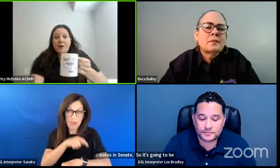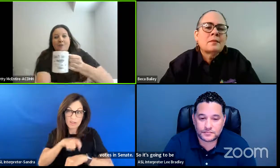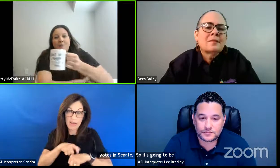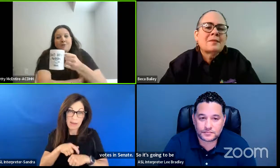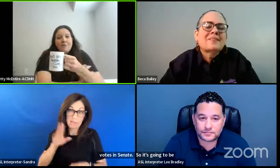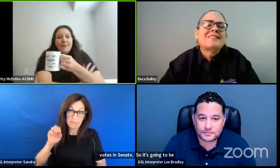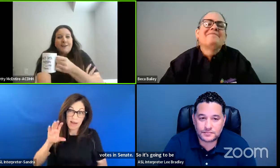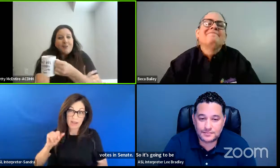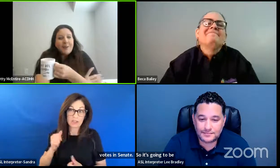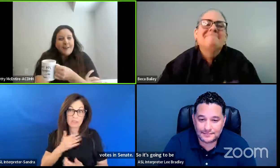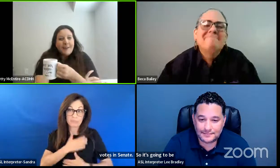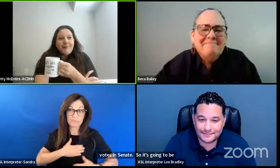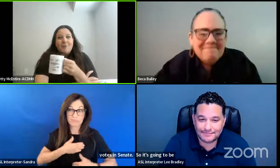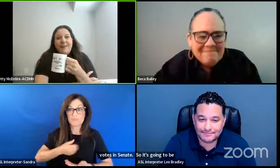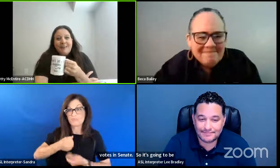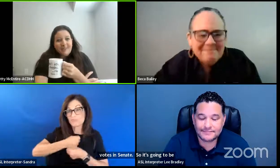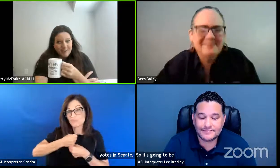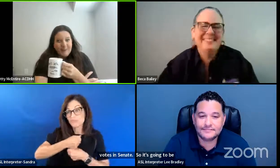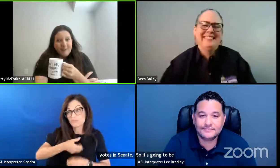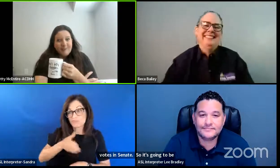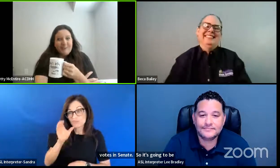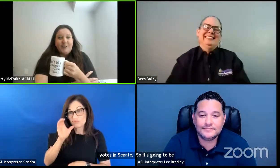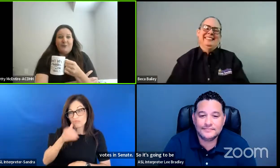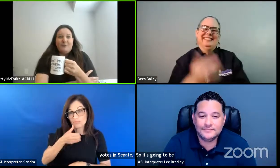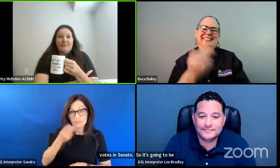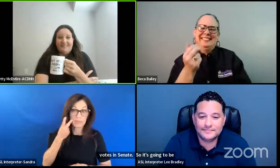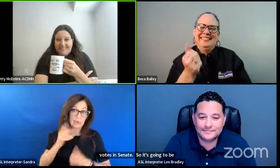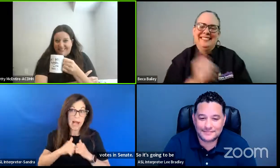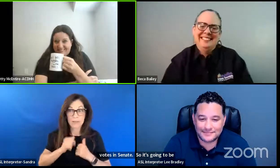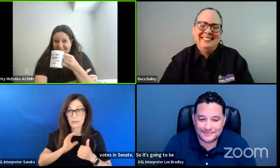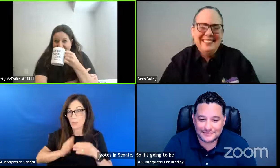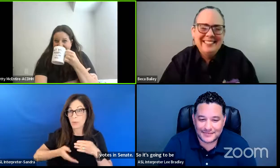enjoying our coffee, just kind of talking how our weekend's going to go here soon.